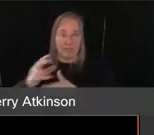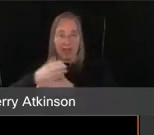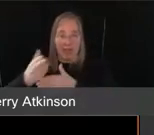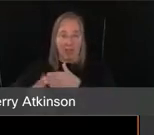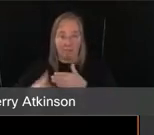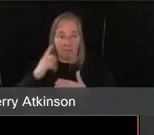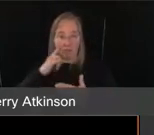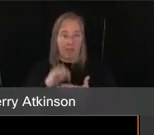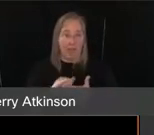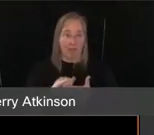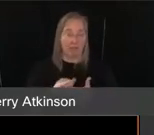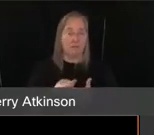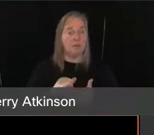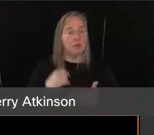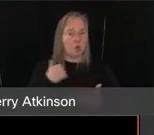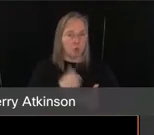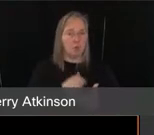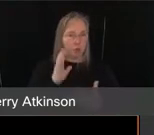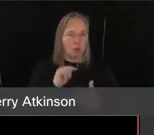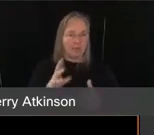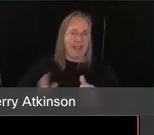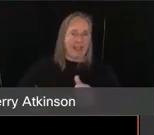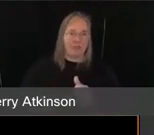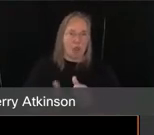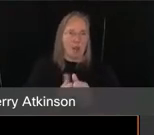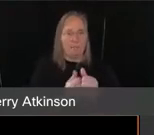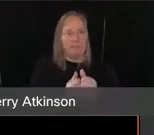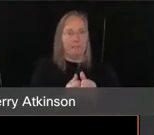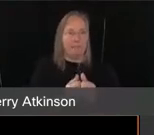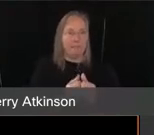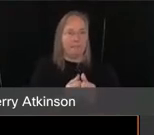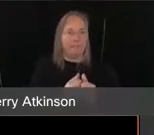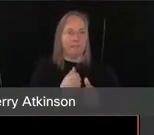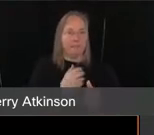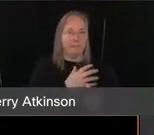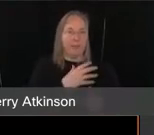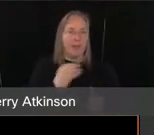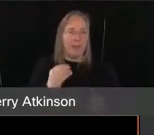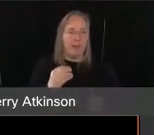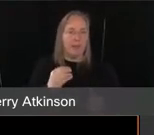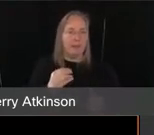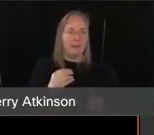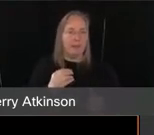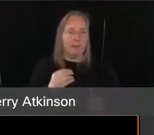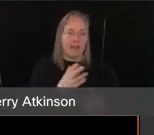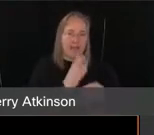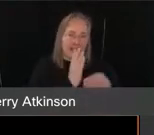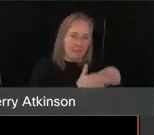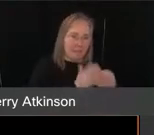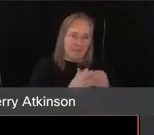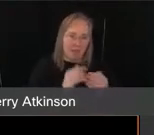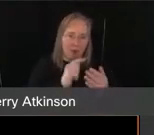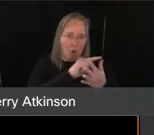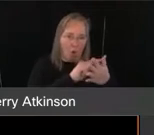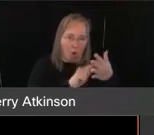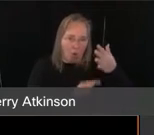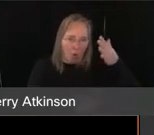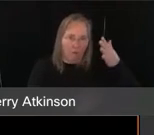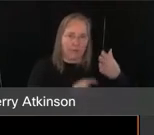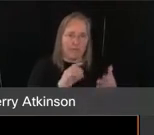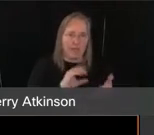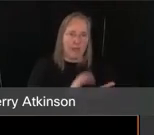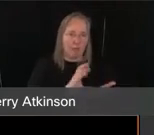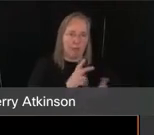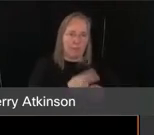it, and we would actually be able to catch up and complete all the capital maintenance projects that we